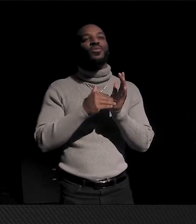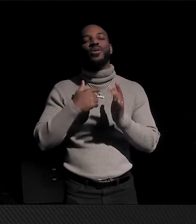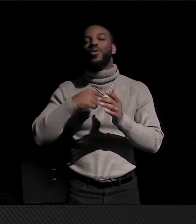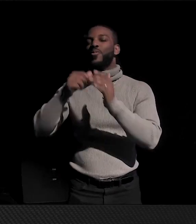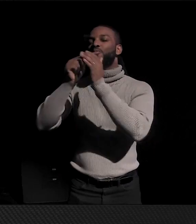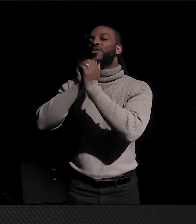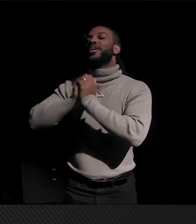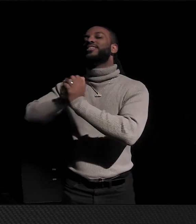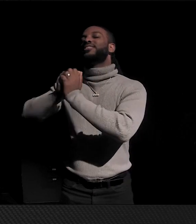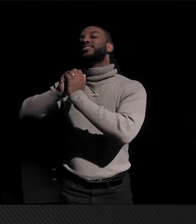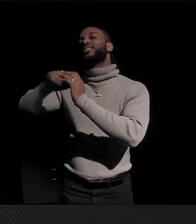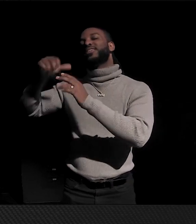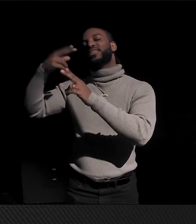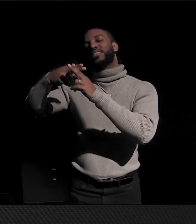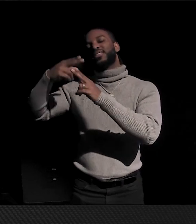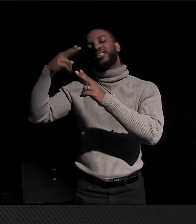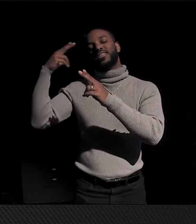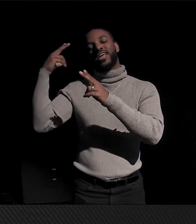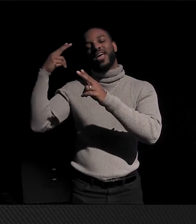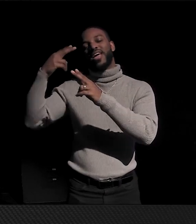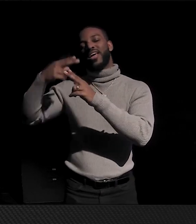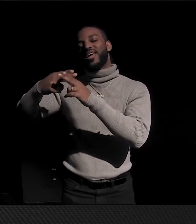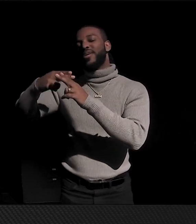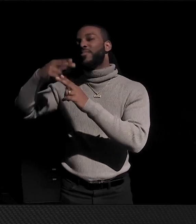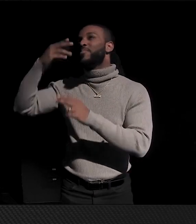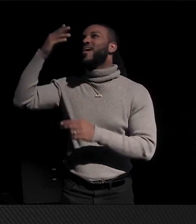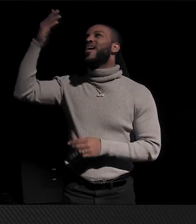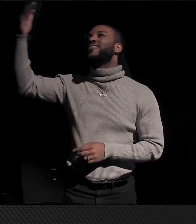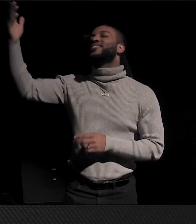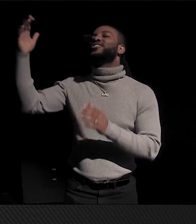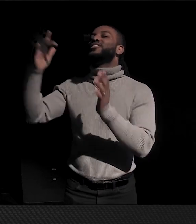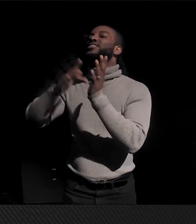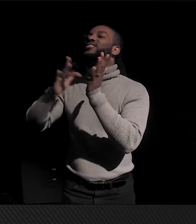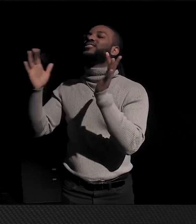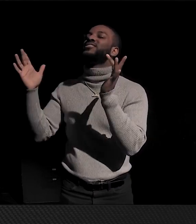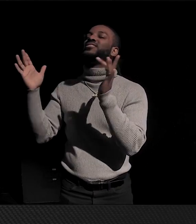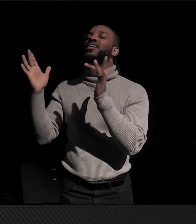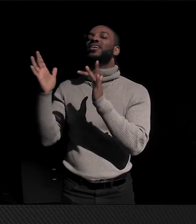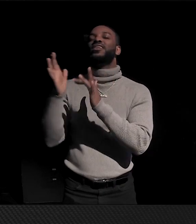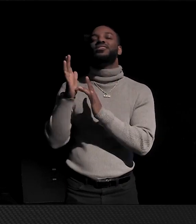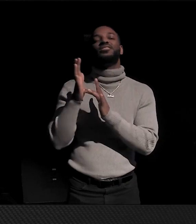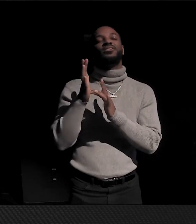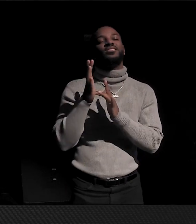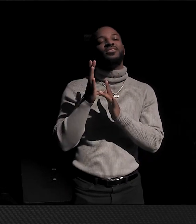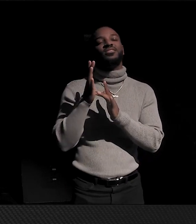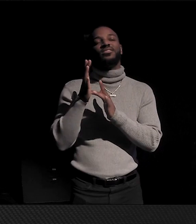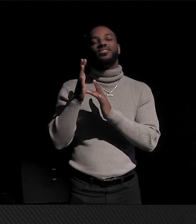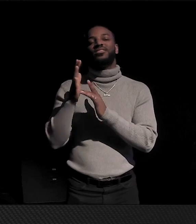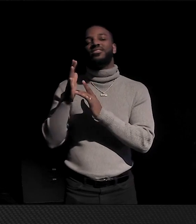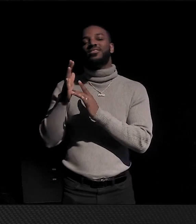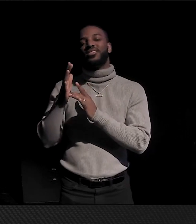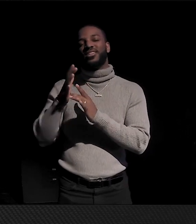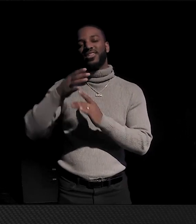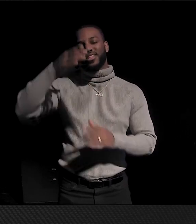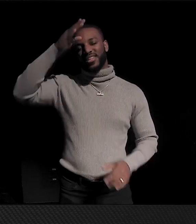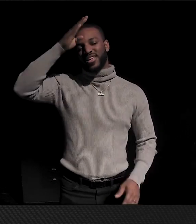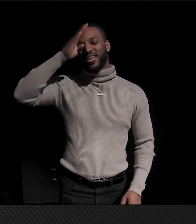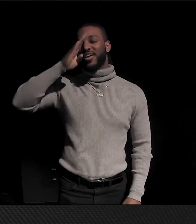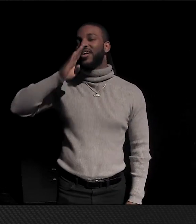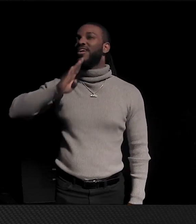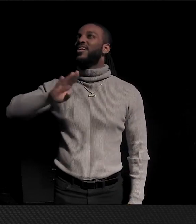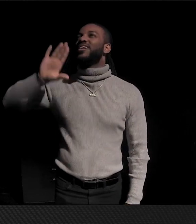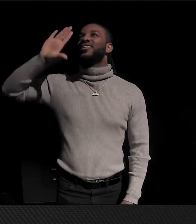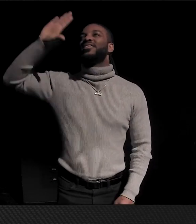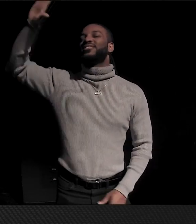I will praise the name of Jesus, and I